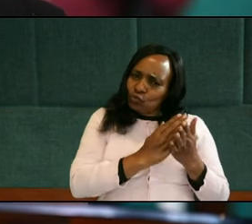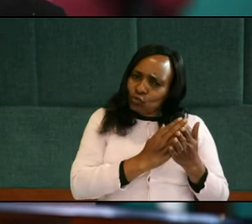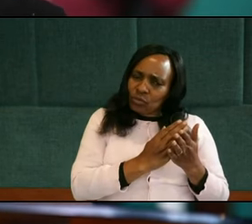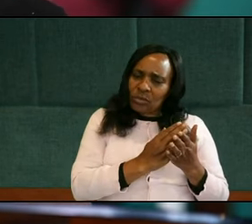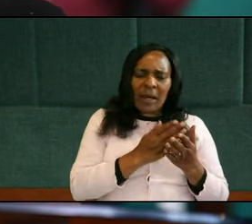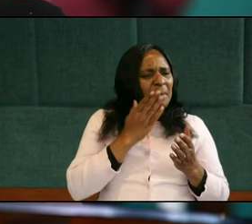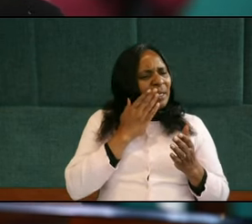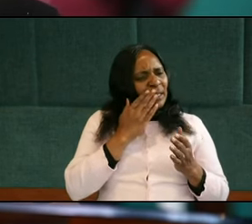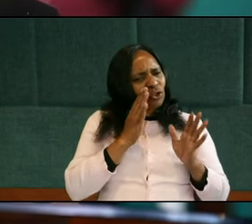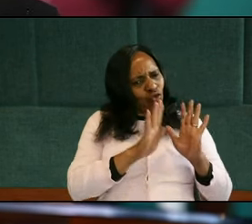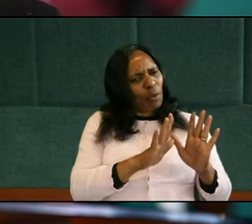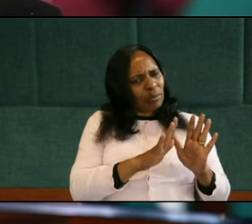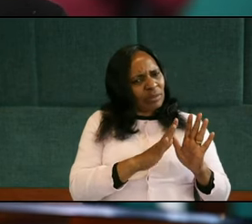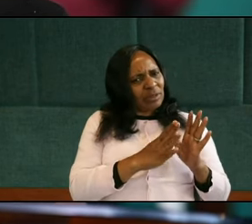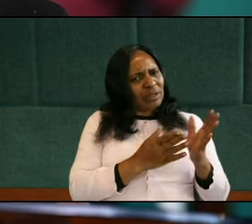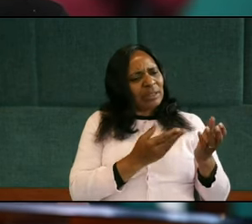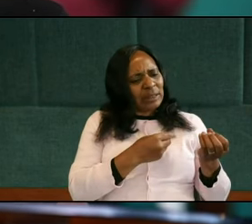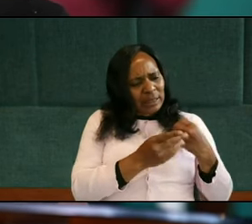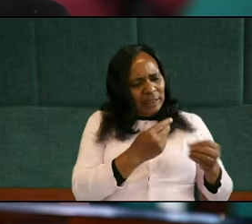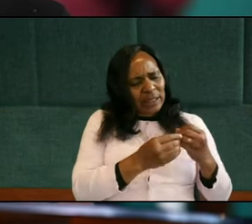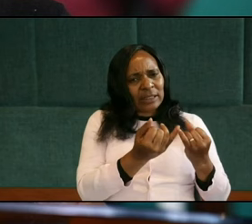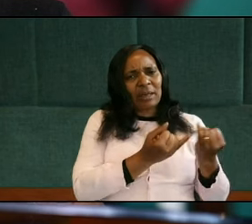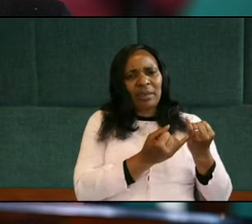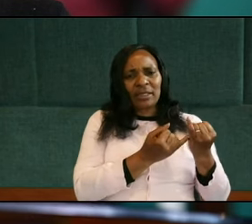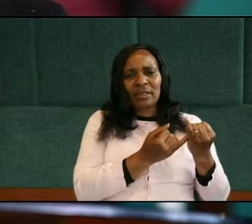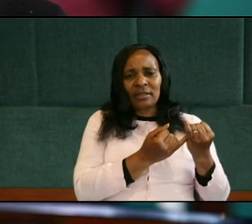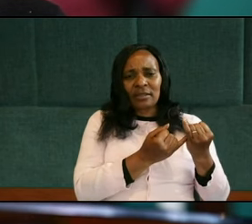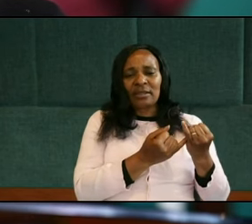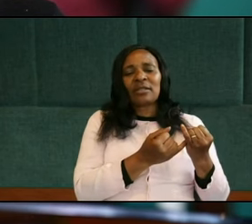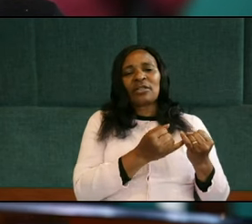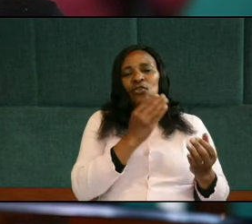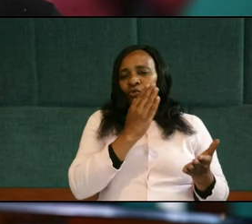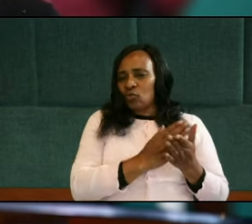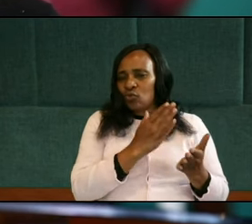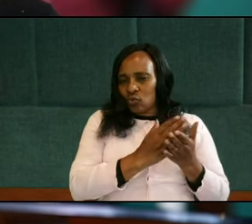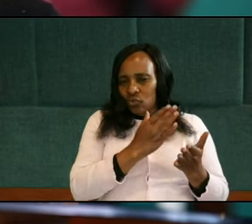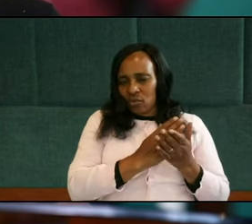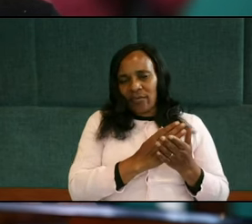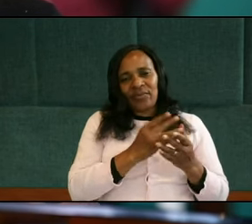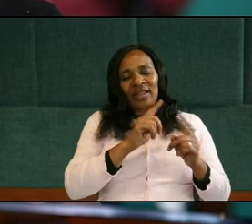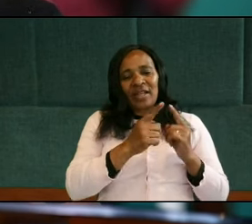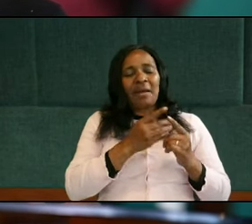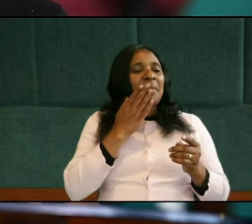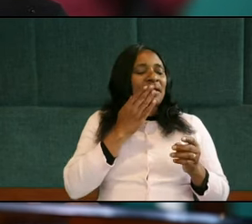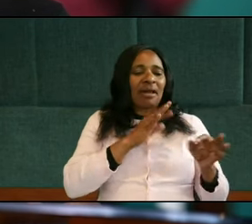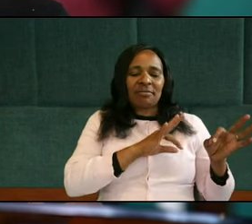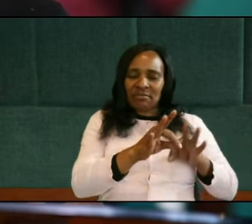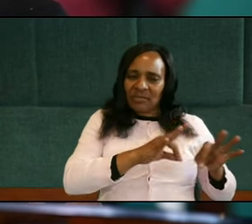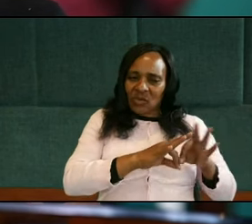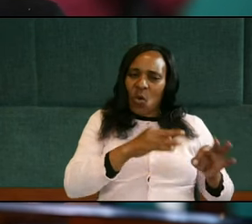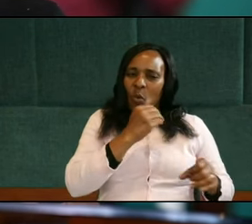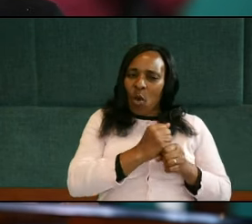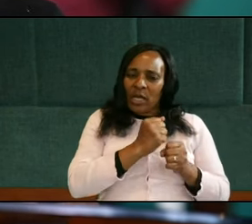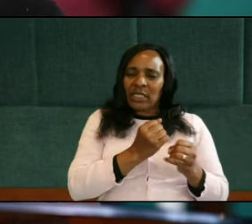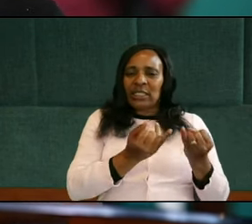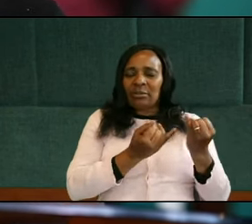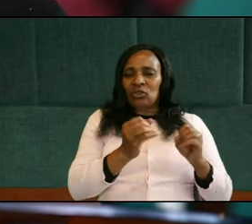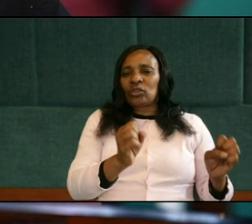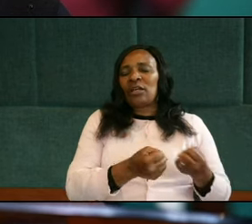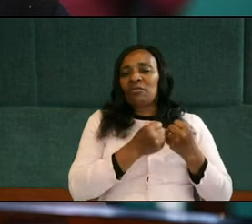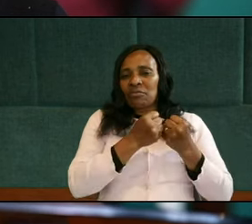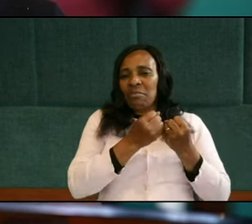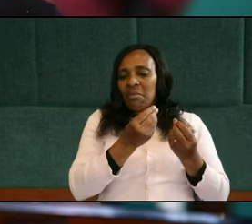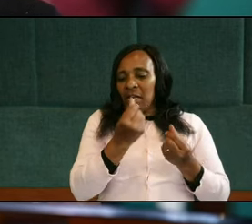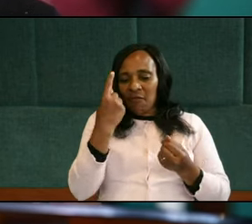Mother, have you stopped selling on Sabbath? She said. It was true. Mother explained that she had been working on Sabbath to save money for a new